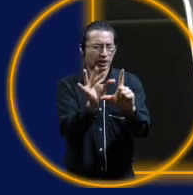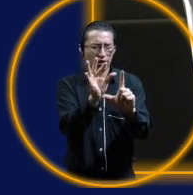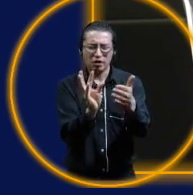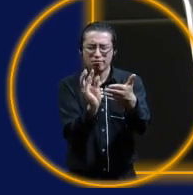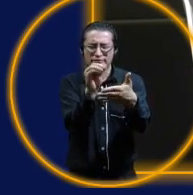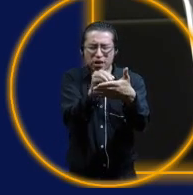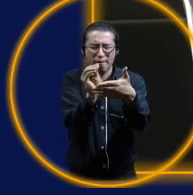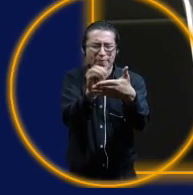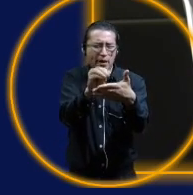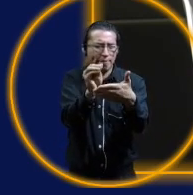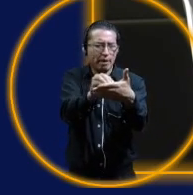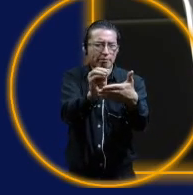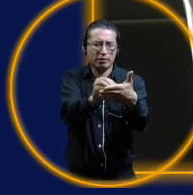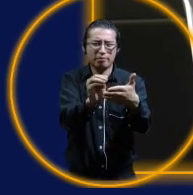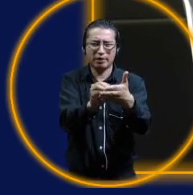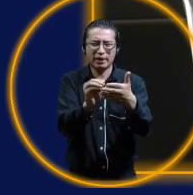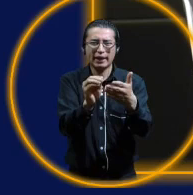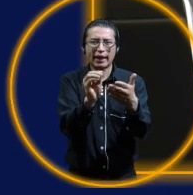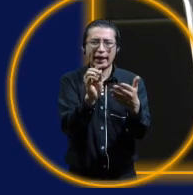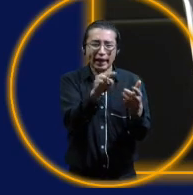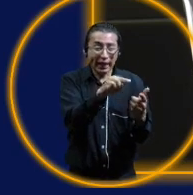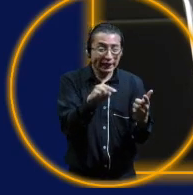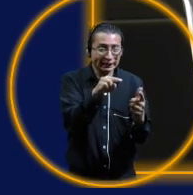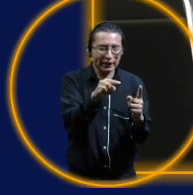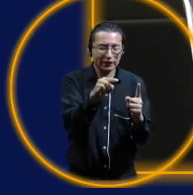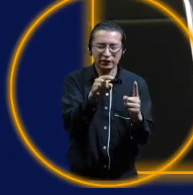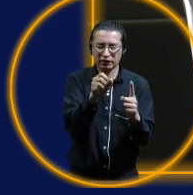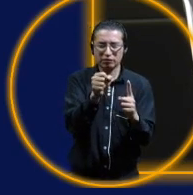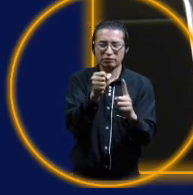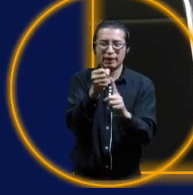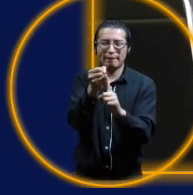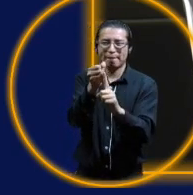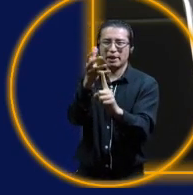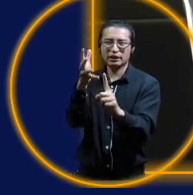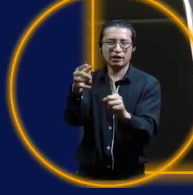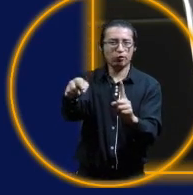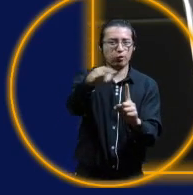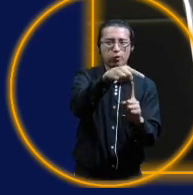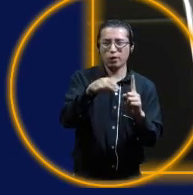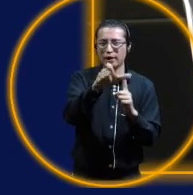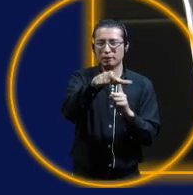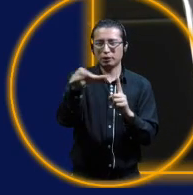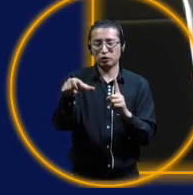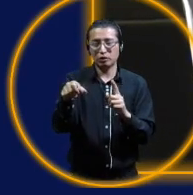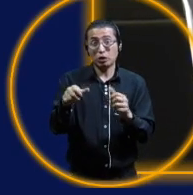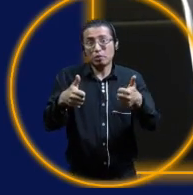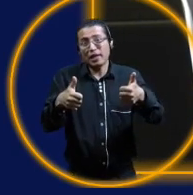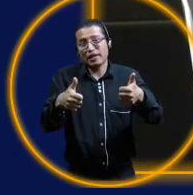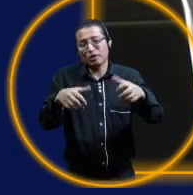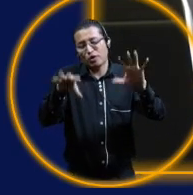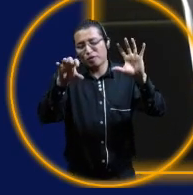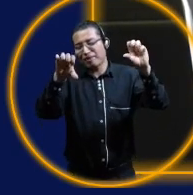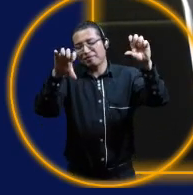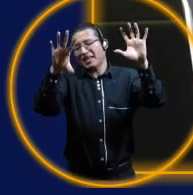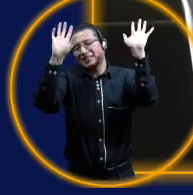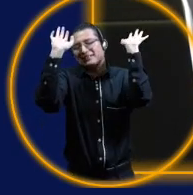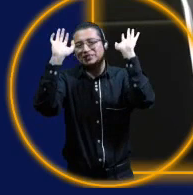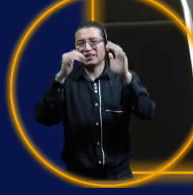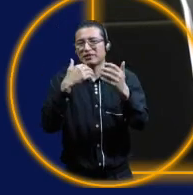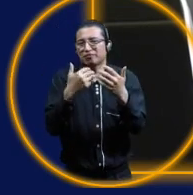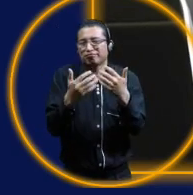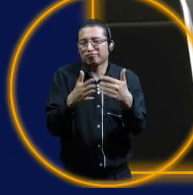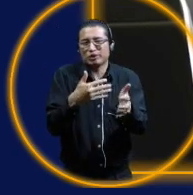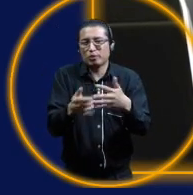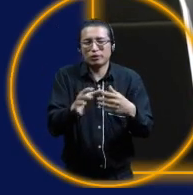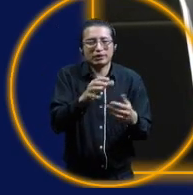art either doing well or not well from a view standpoint. And you